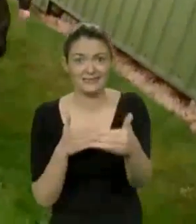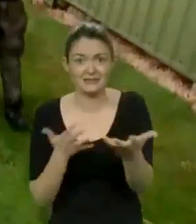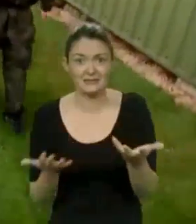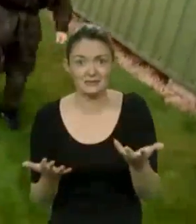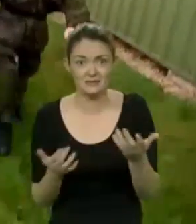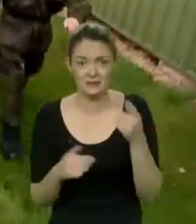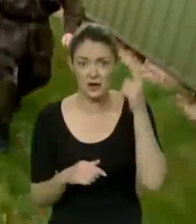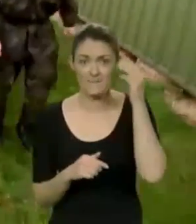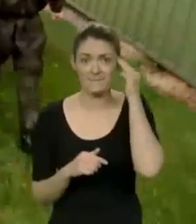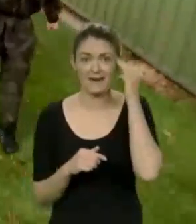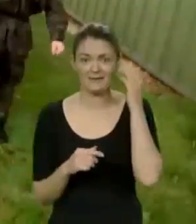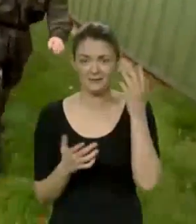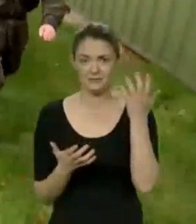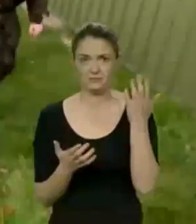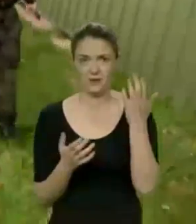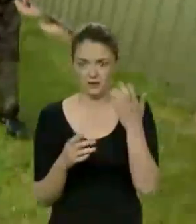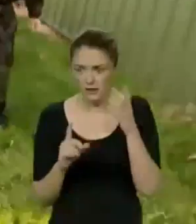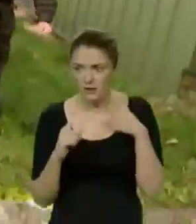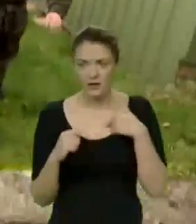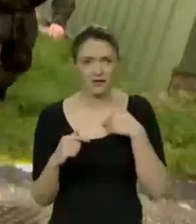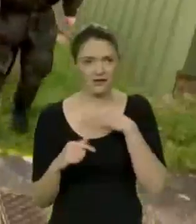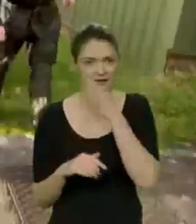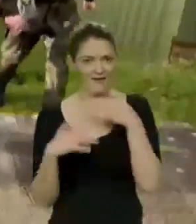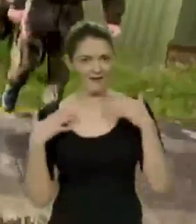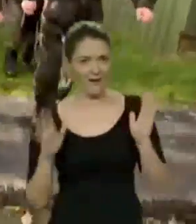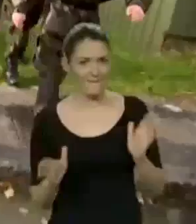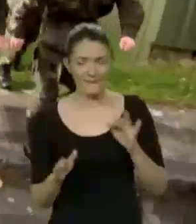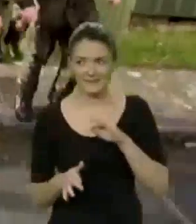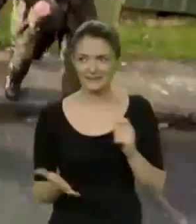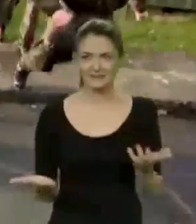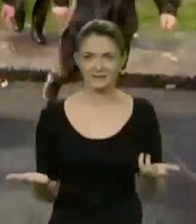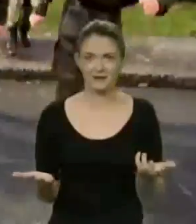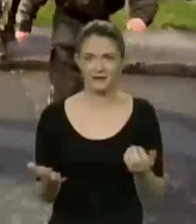but it was literally mind over matter and we did actually complete it.